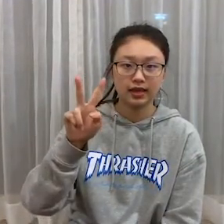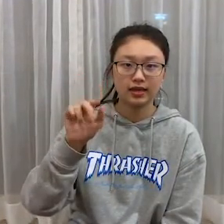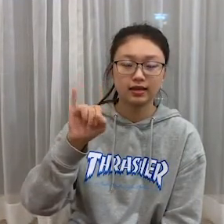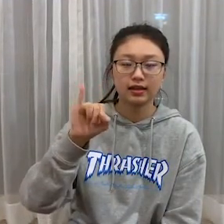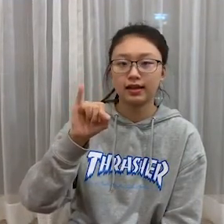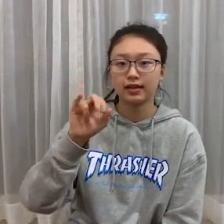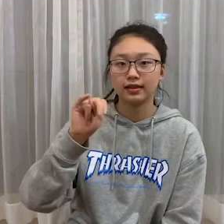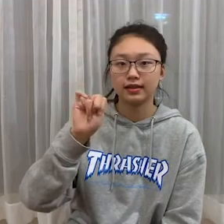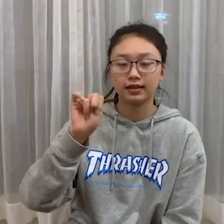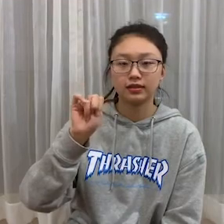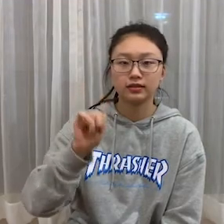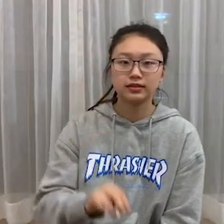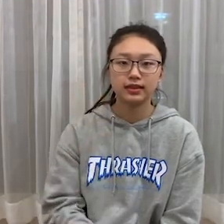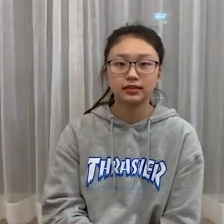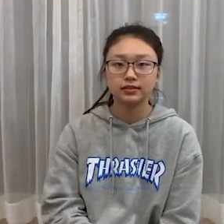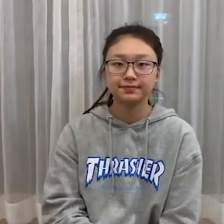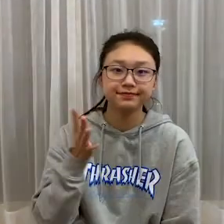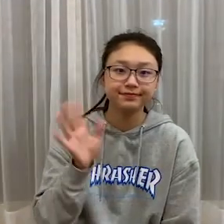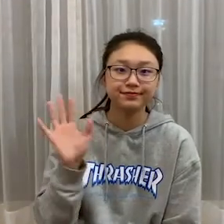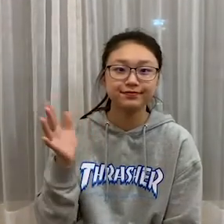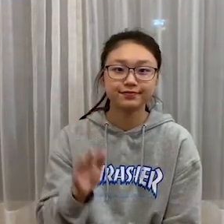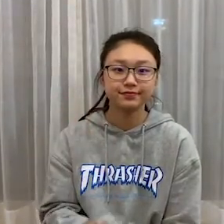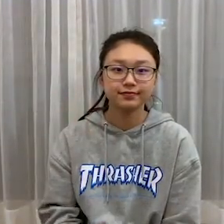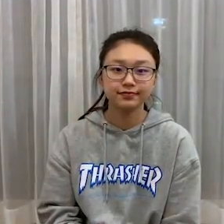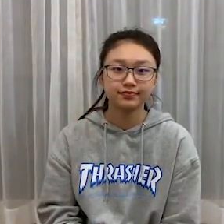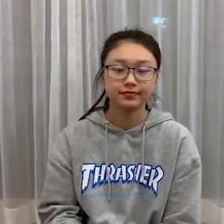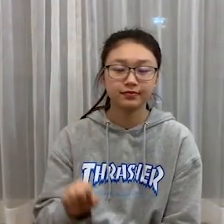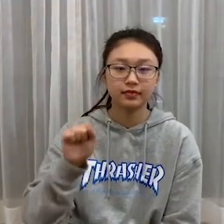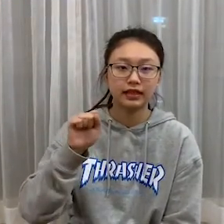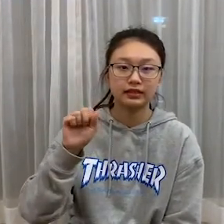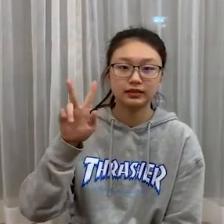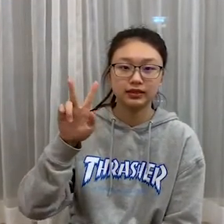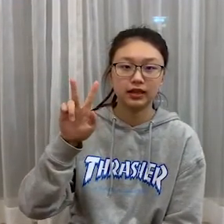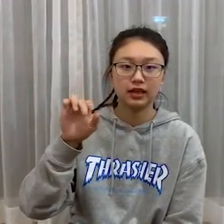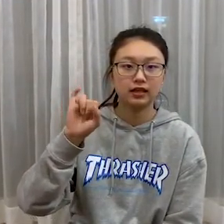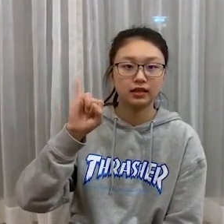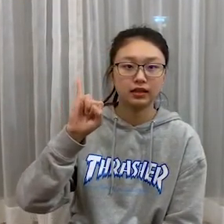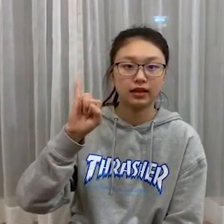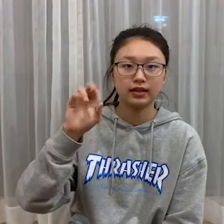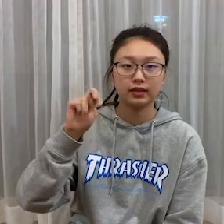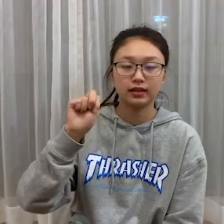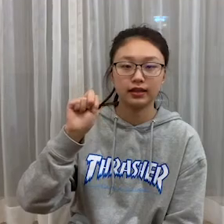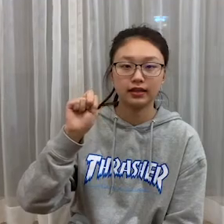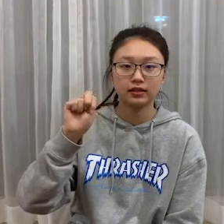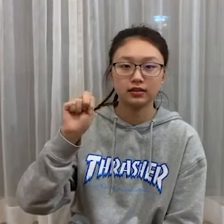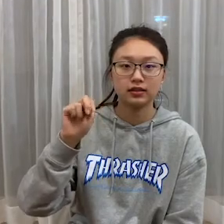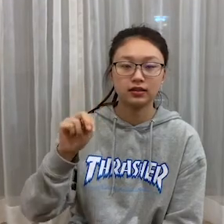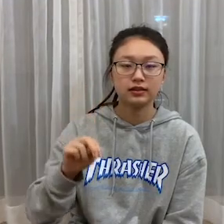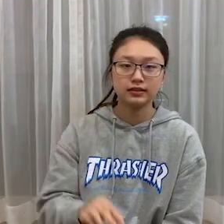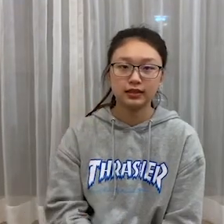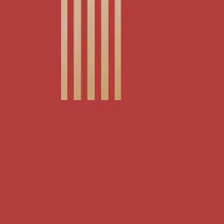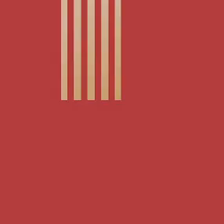it can also refer to thick-skinned or like someone who doesn't care much about his face.